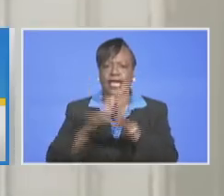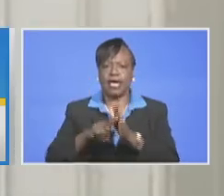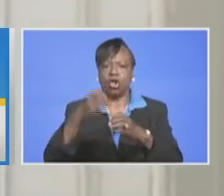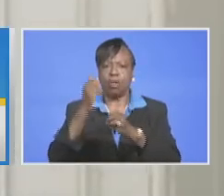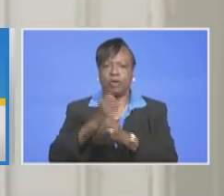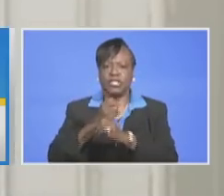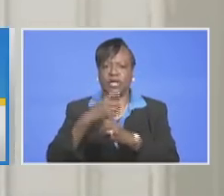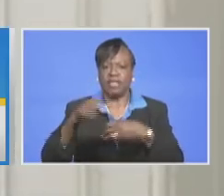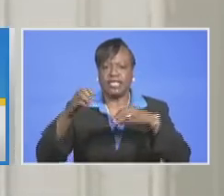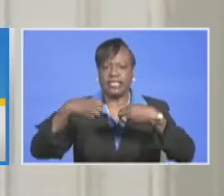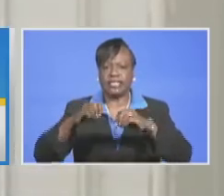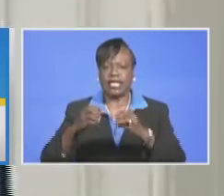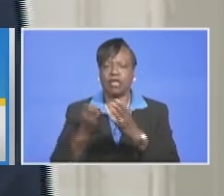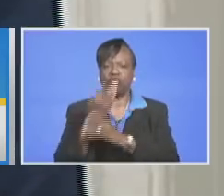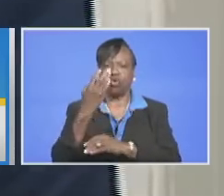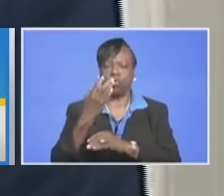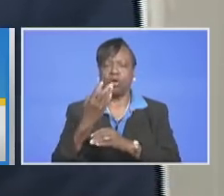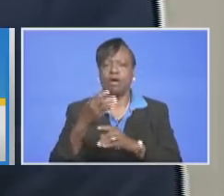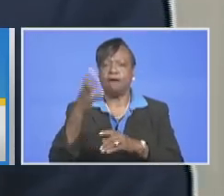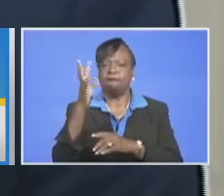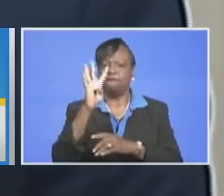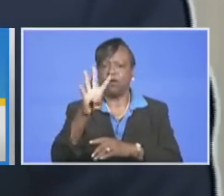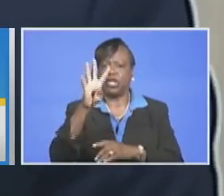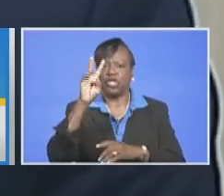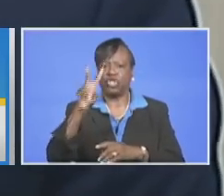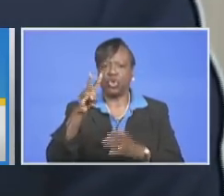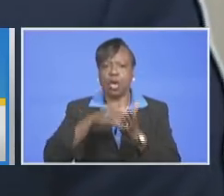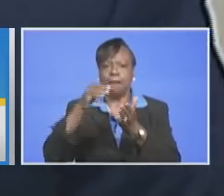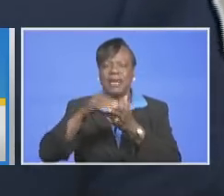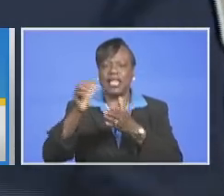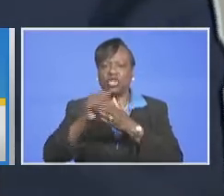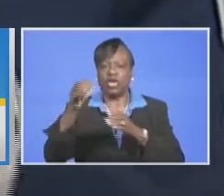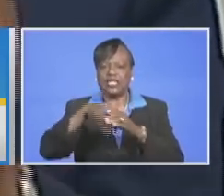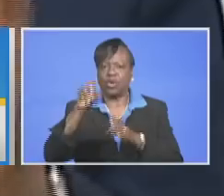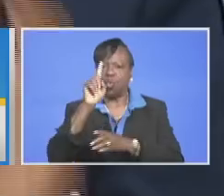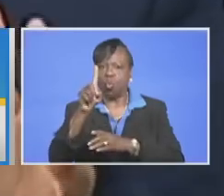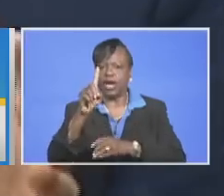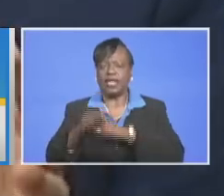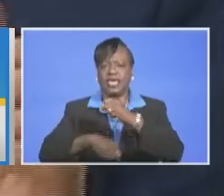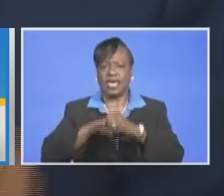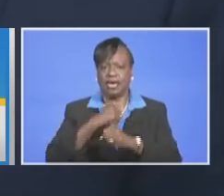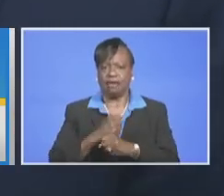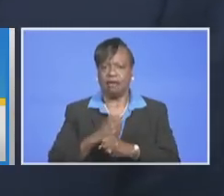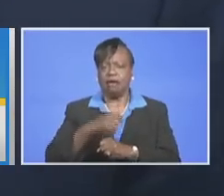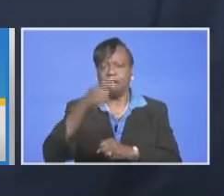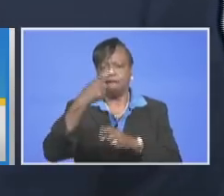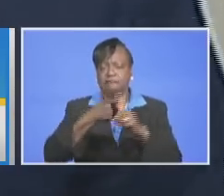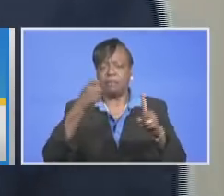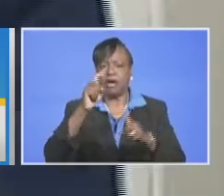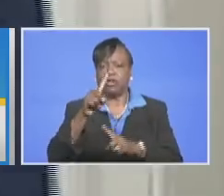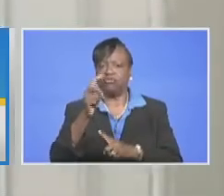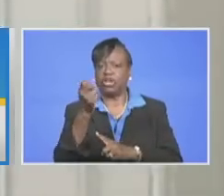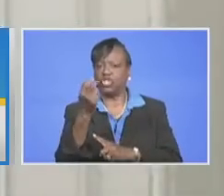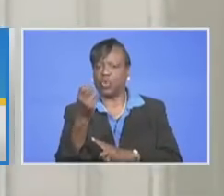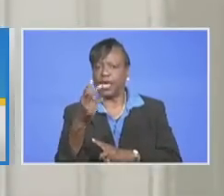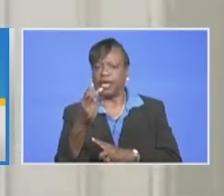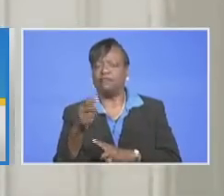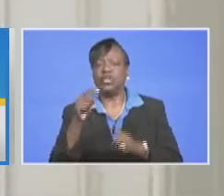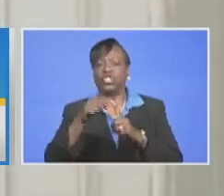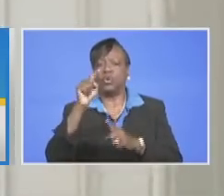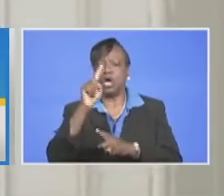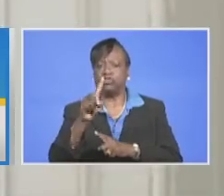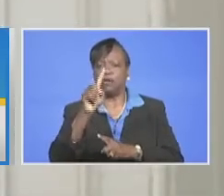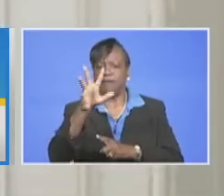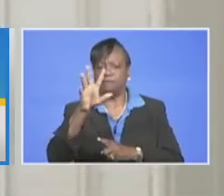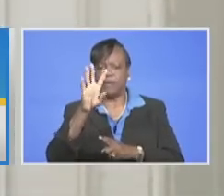these 7 gaming houses grew a whopping $42 million in 1 year, from $112 million in 2014 to